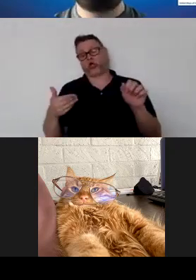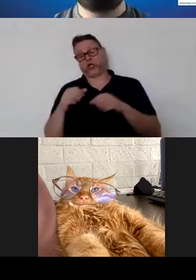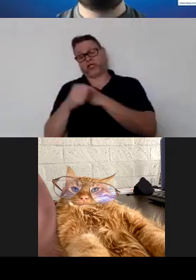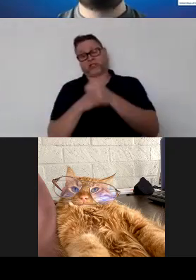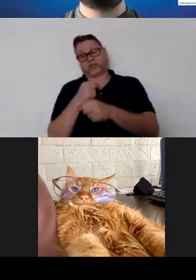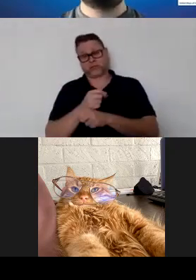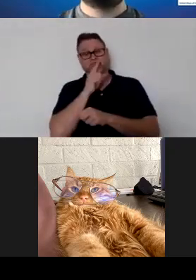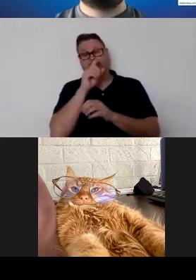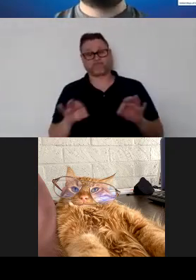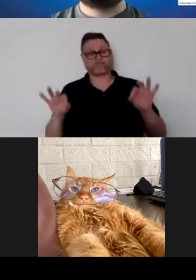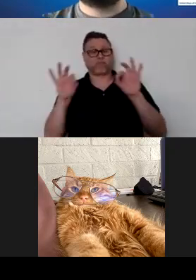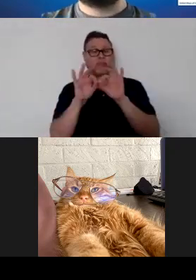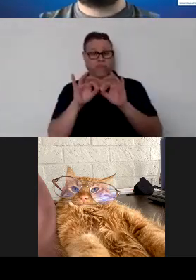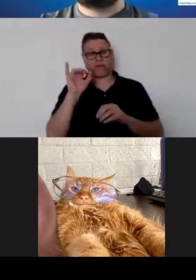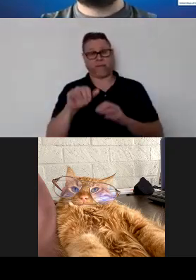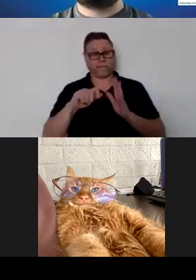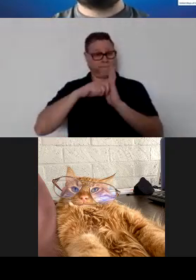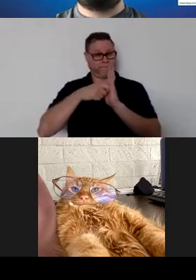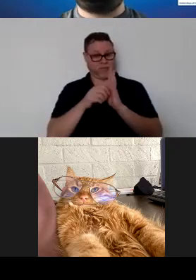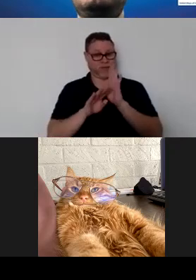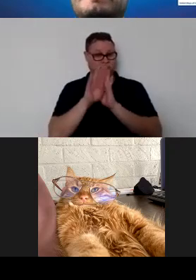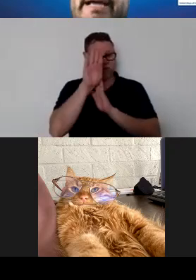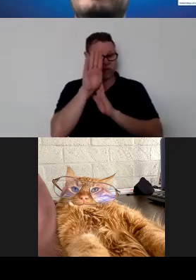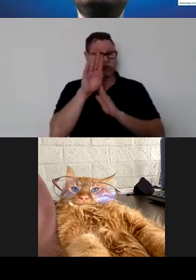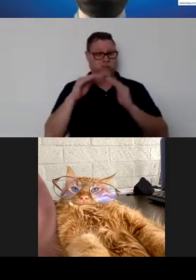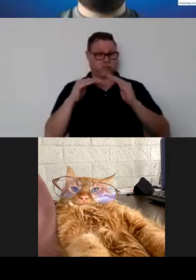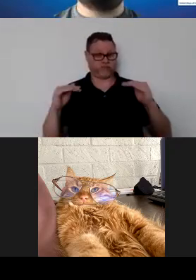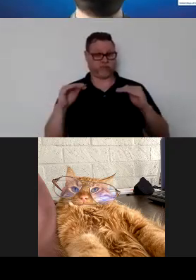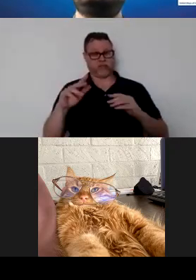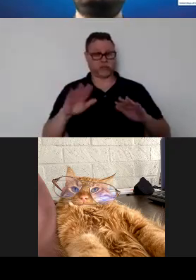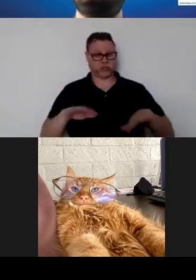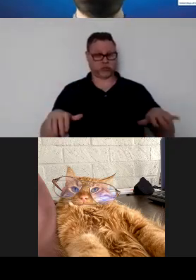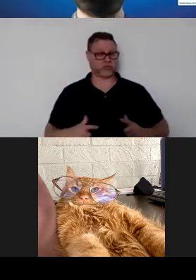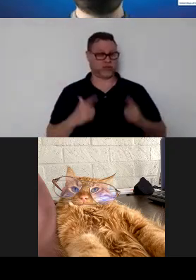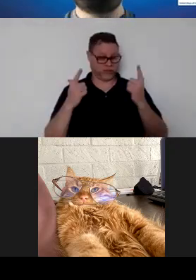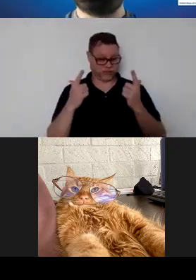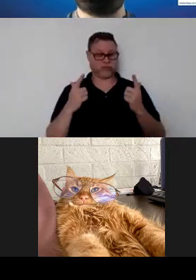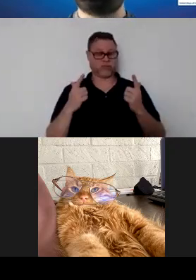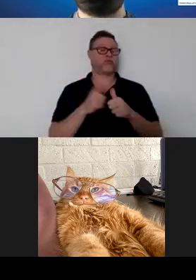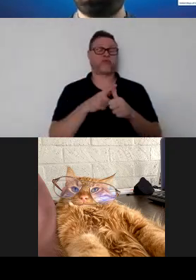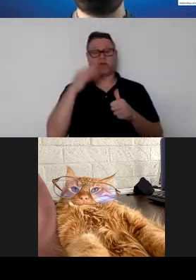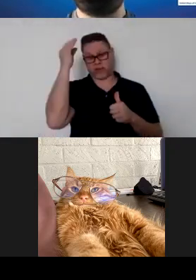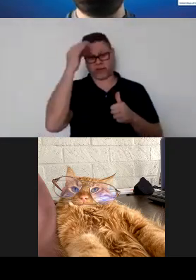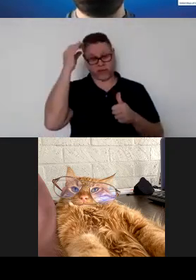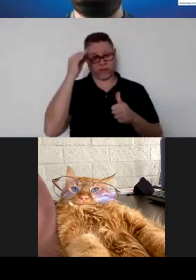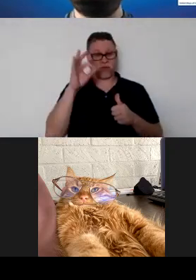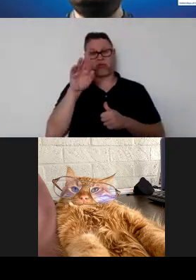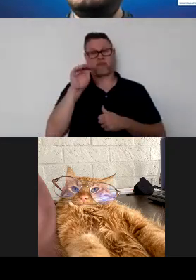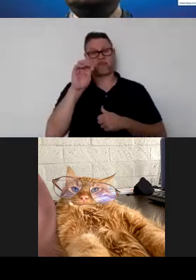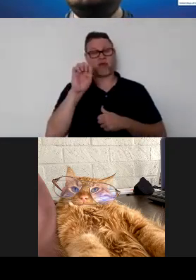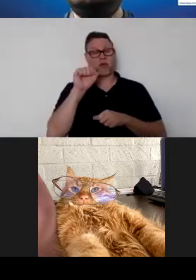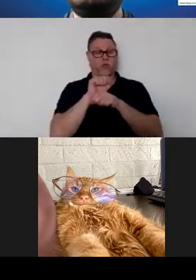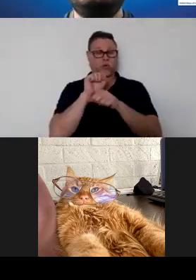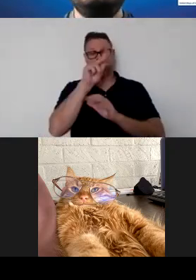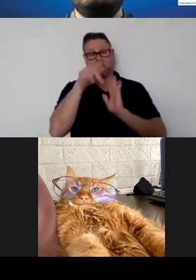really important because those are the key developmental phases in a child's life. So when we were first thinking about the framework for the policy